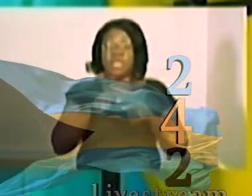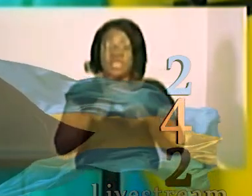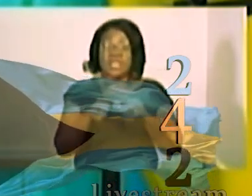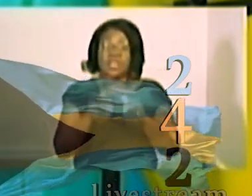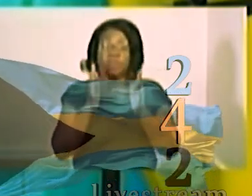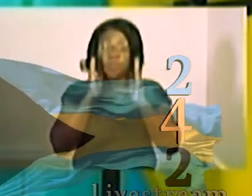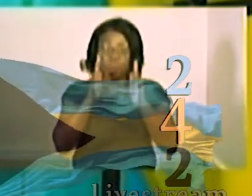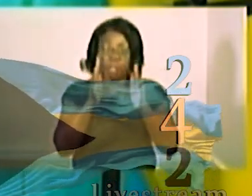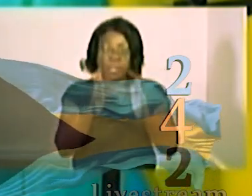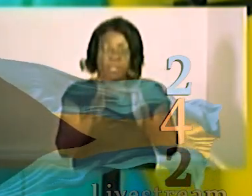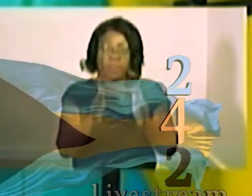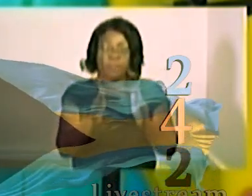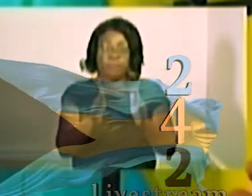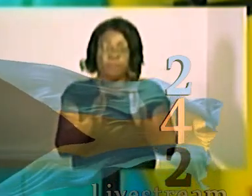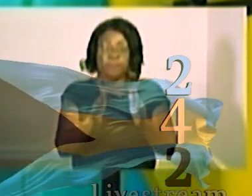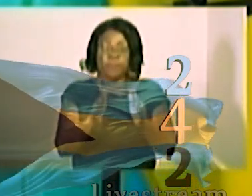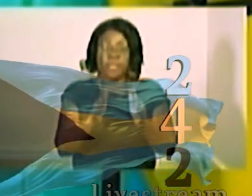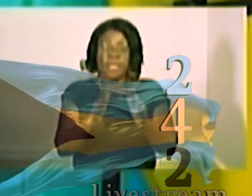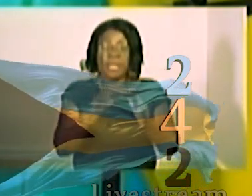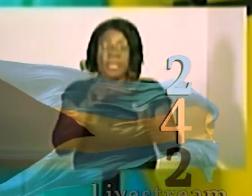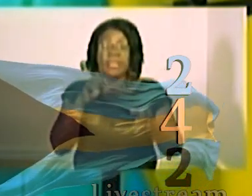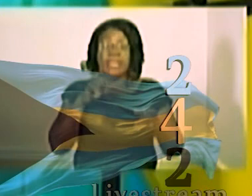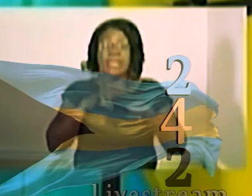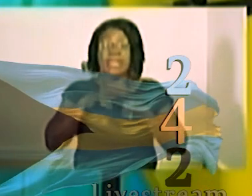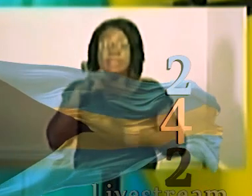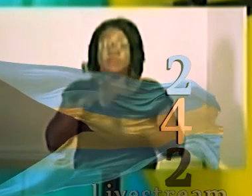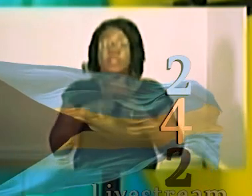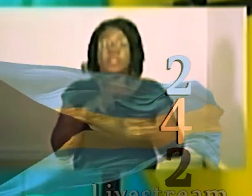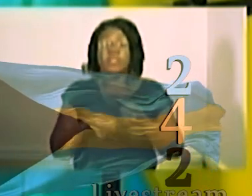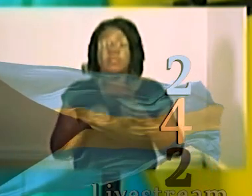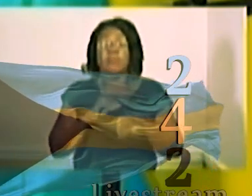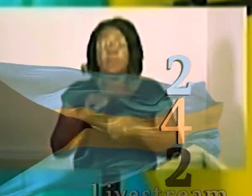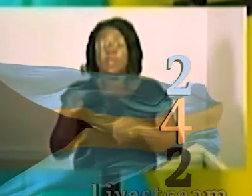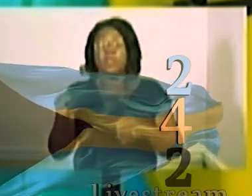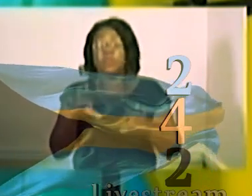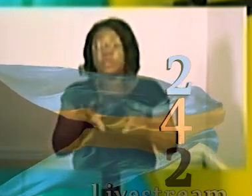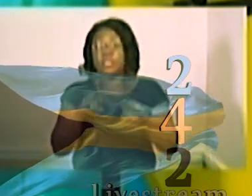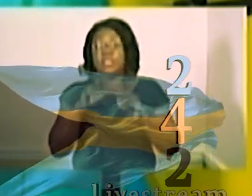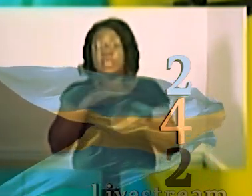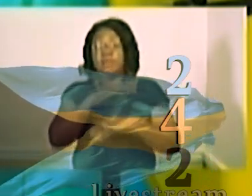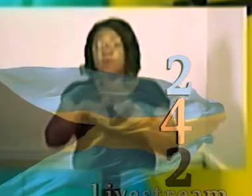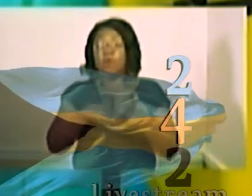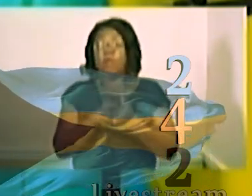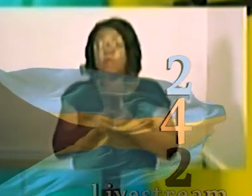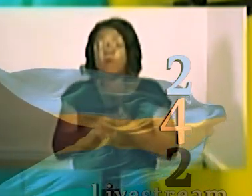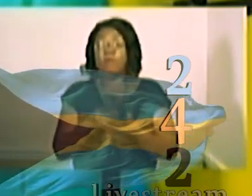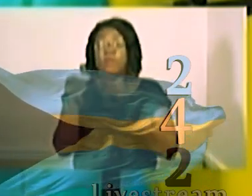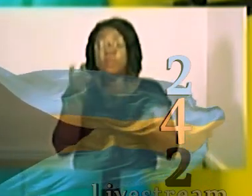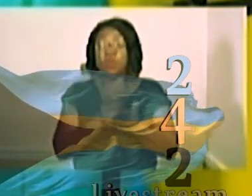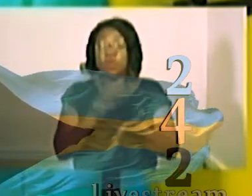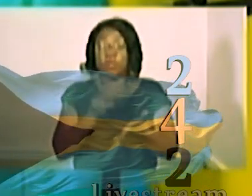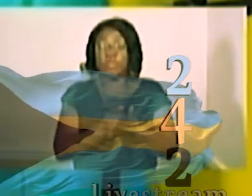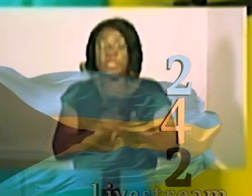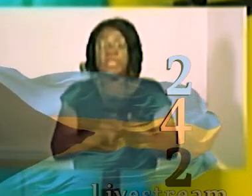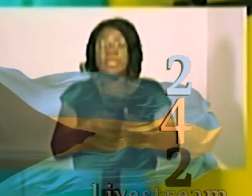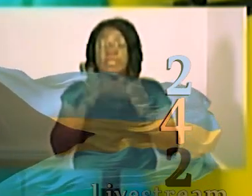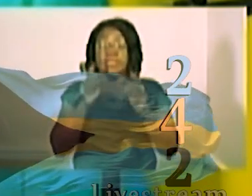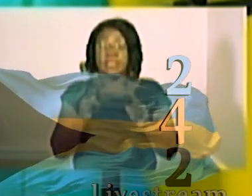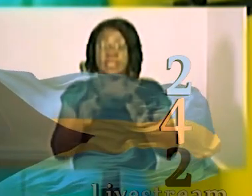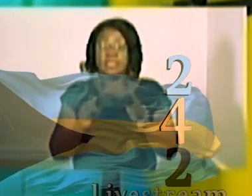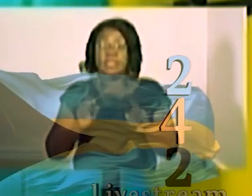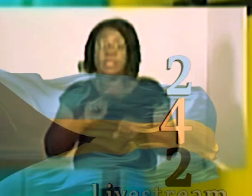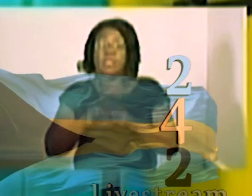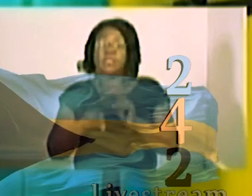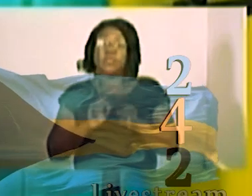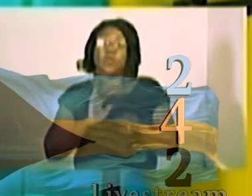They are putting in place actually an electronic mechanism to be able to receive all the documents that's required. So we